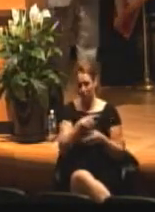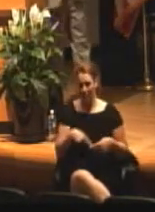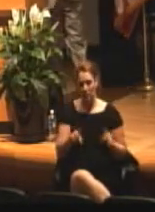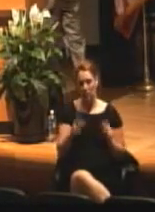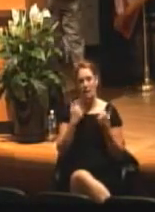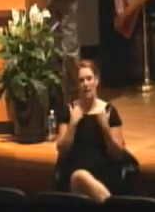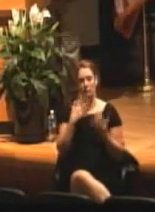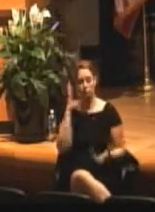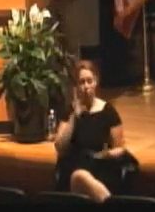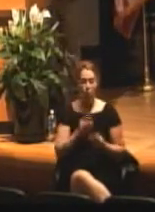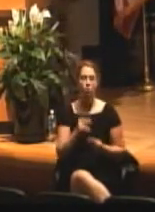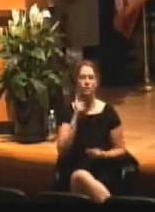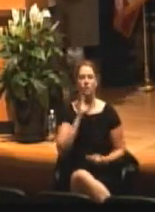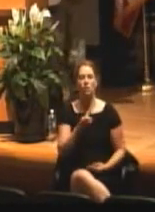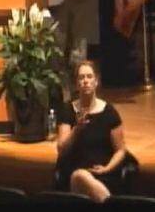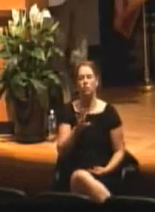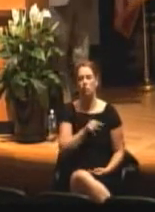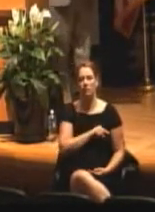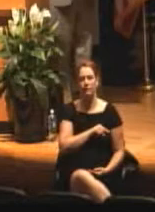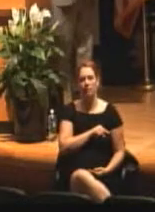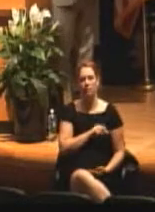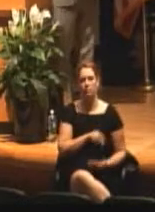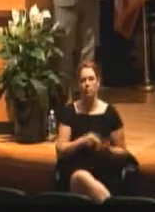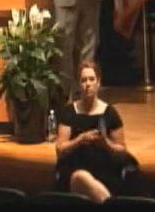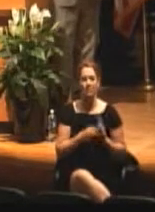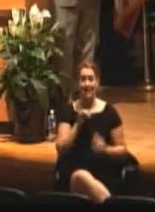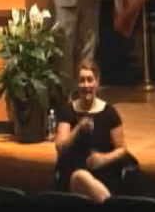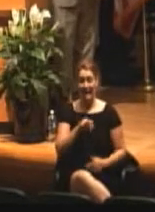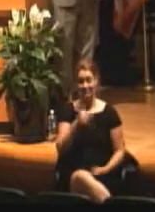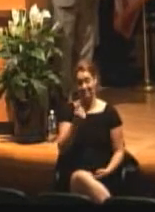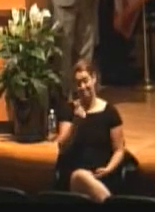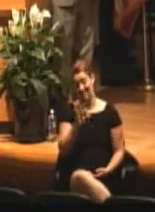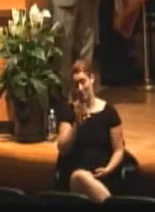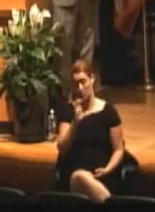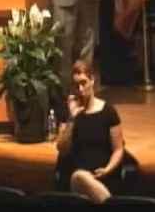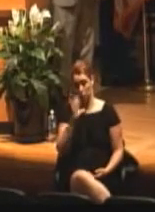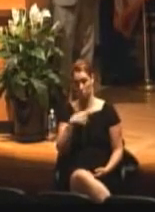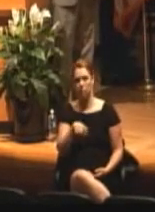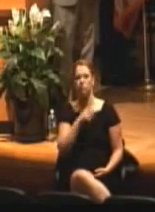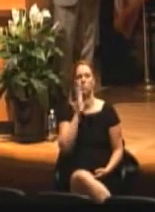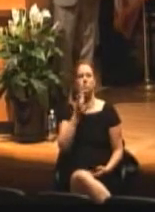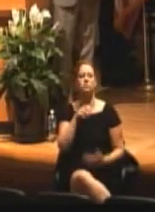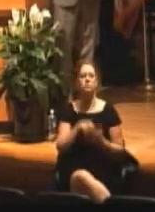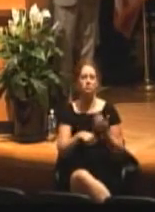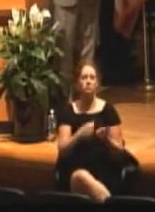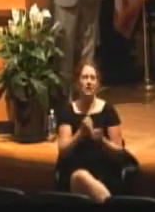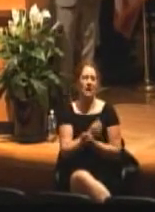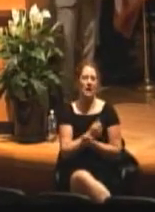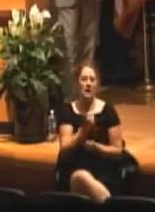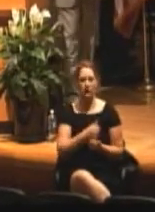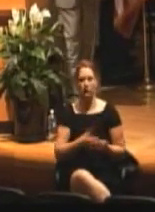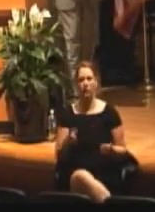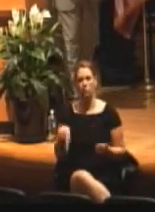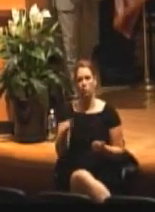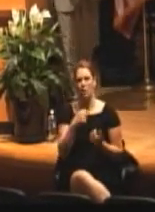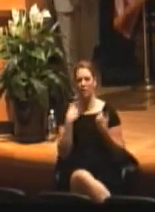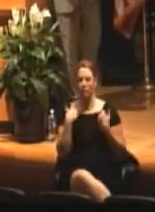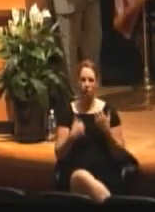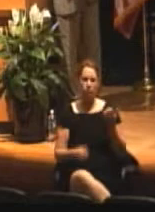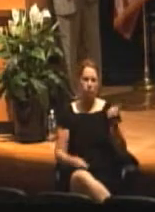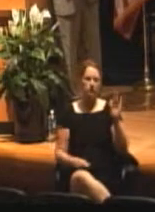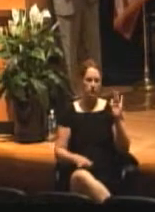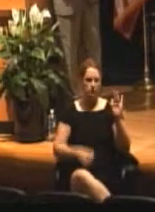purposes. So in that $1,900 then, we're going to subtract out any debts that you have. So I had $500 in total debt. So you would have